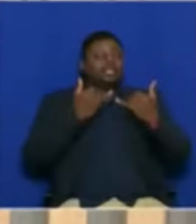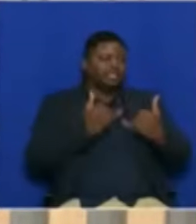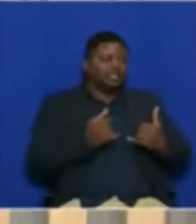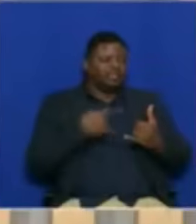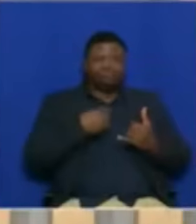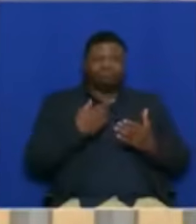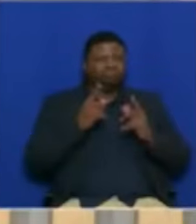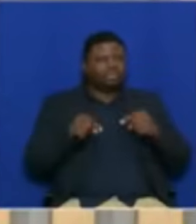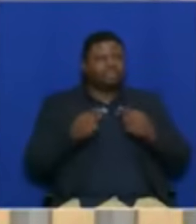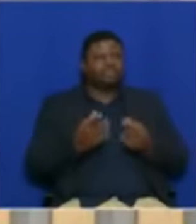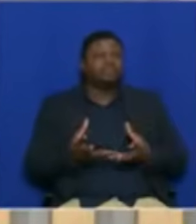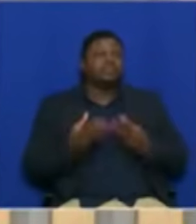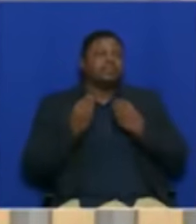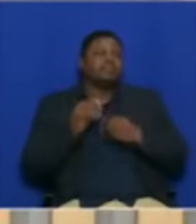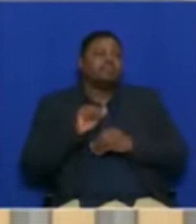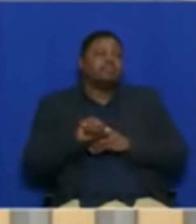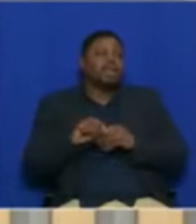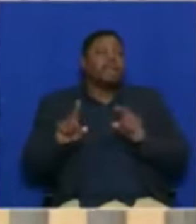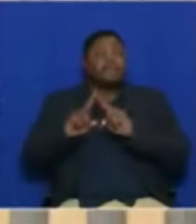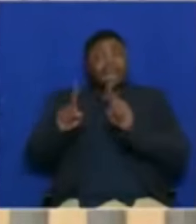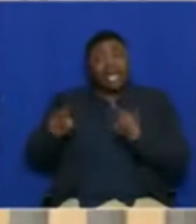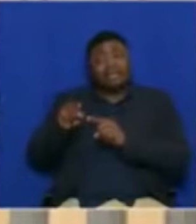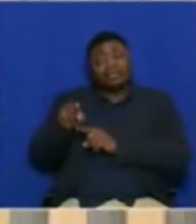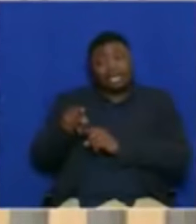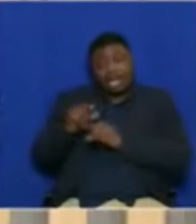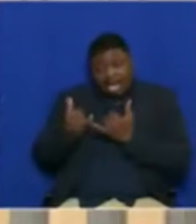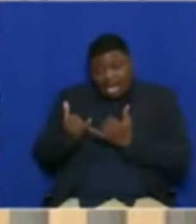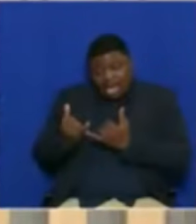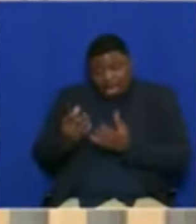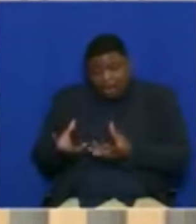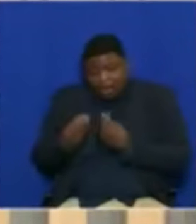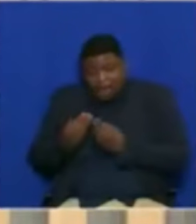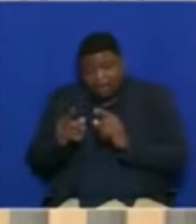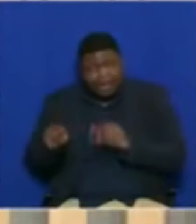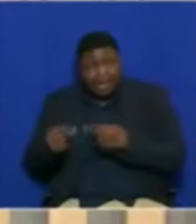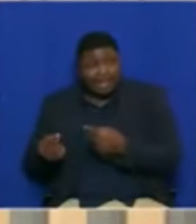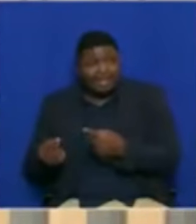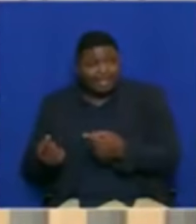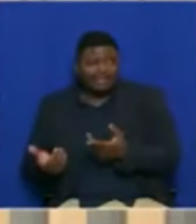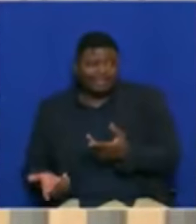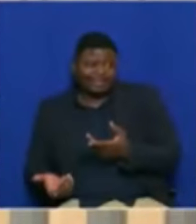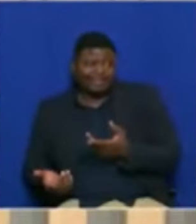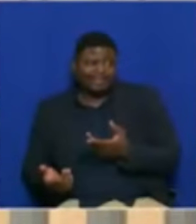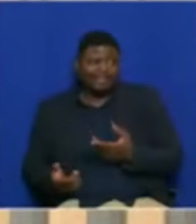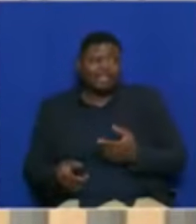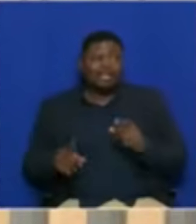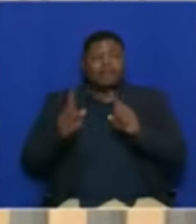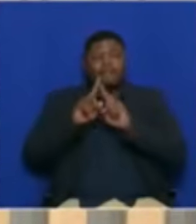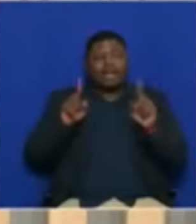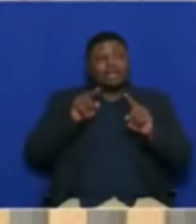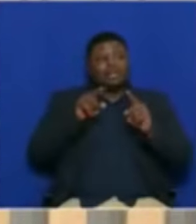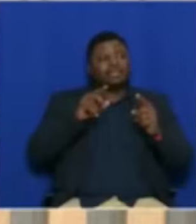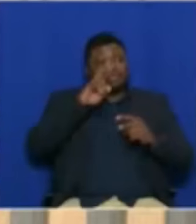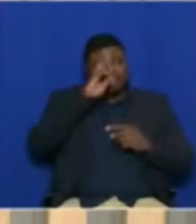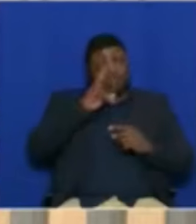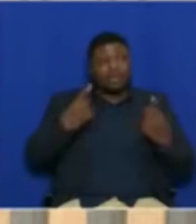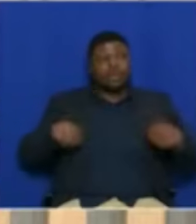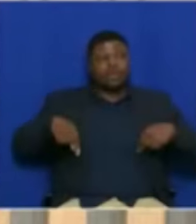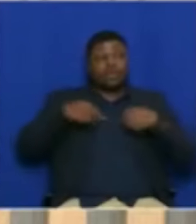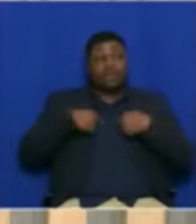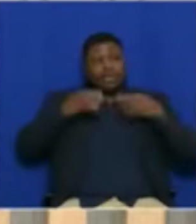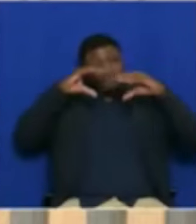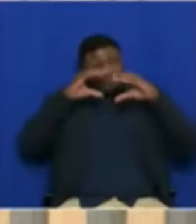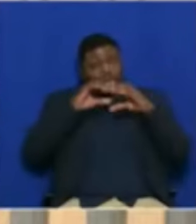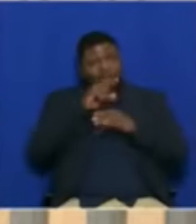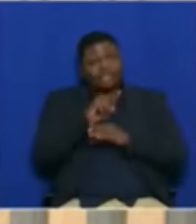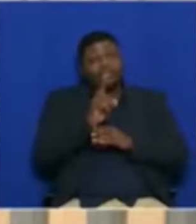now. Yes, no, I appreciate that. Remember, now we are in pursuit of this bigger investigation into crime intelligence. Yes. And we are